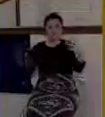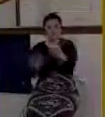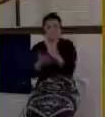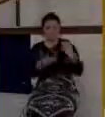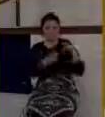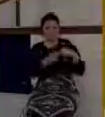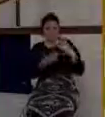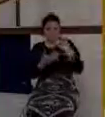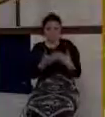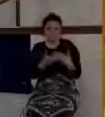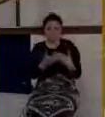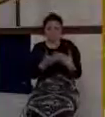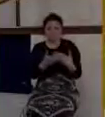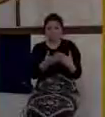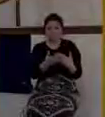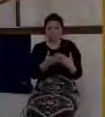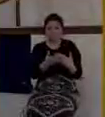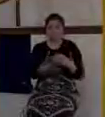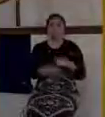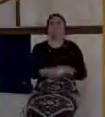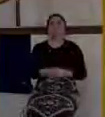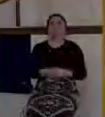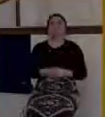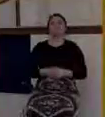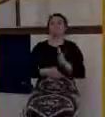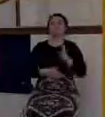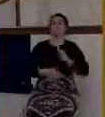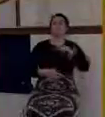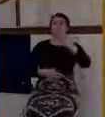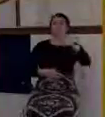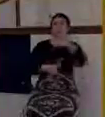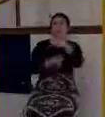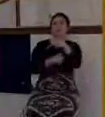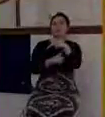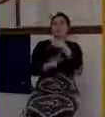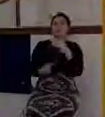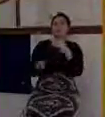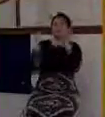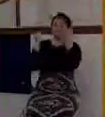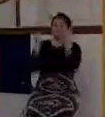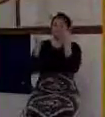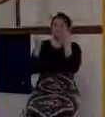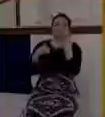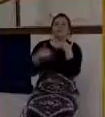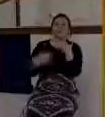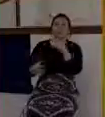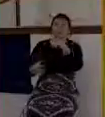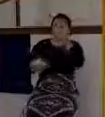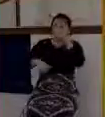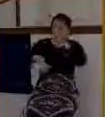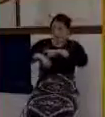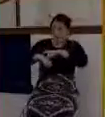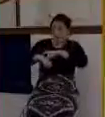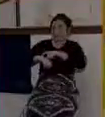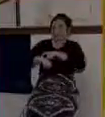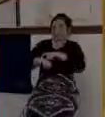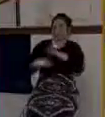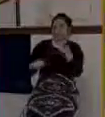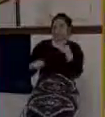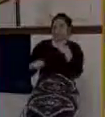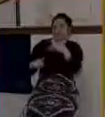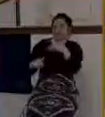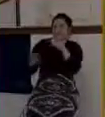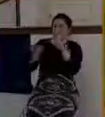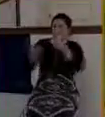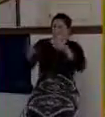warned about this again to Timothy. He said that many, for there will come a time when they will not endure sound doctrine.